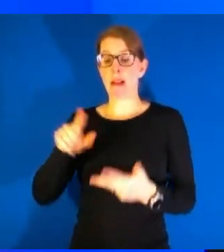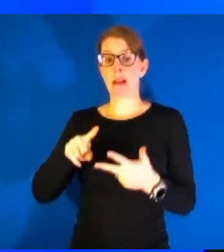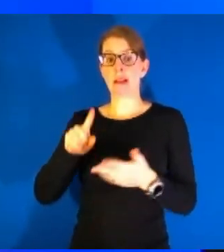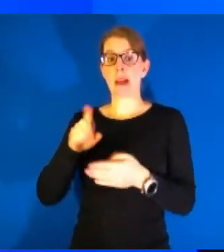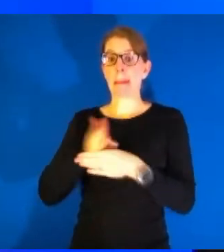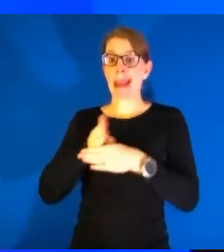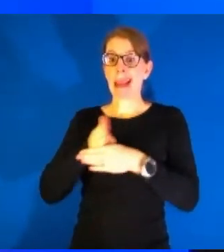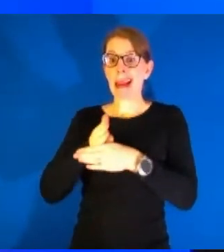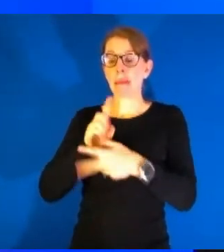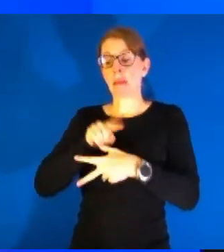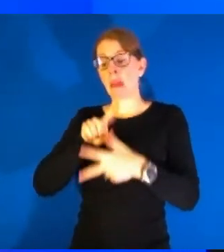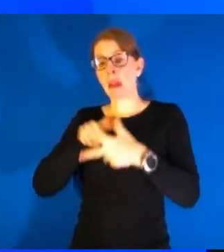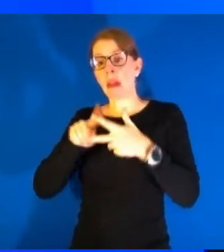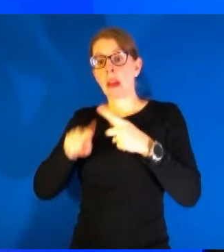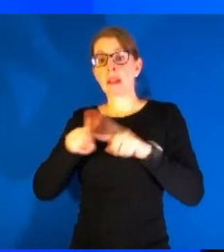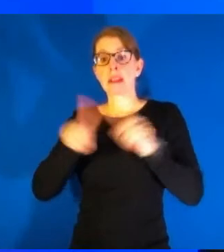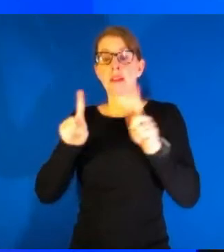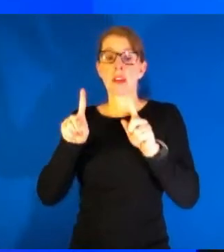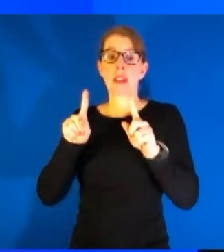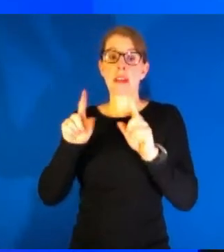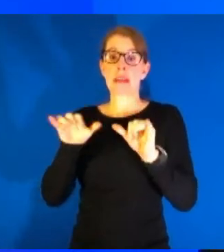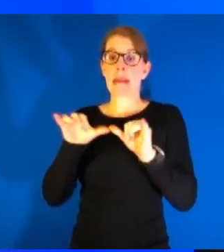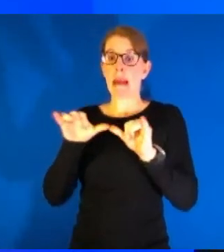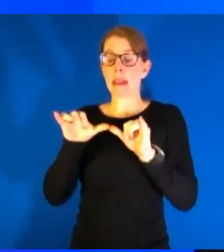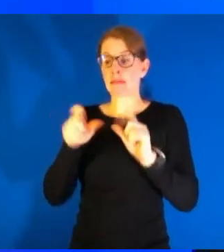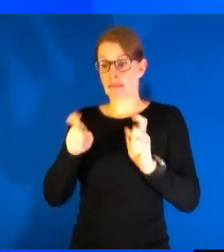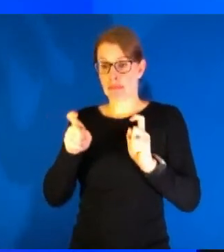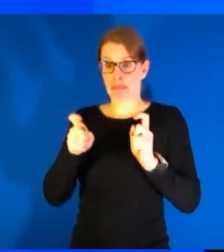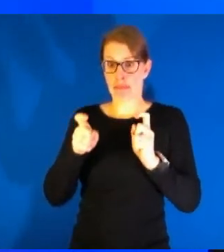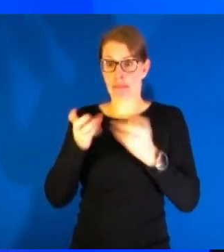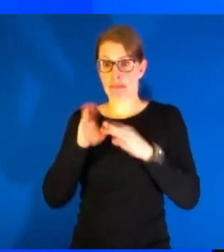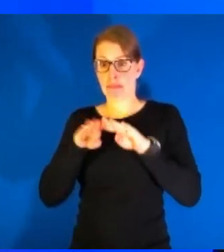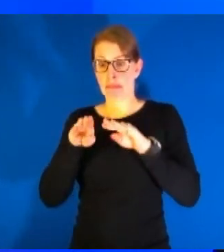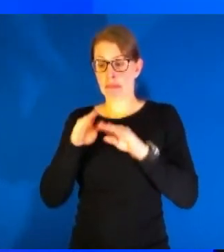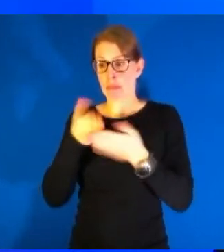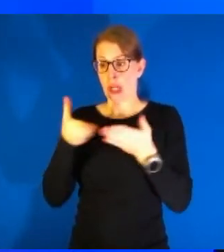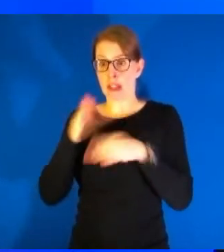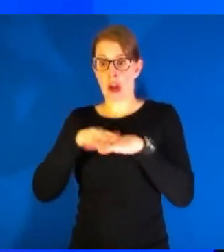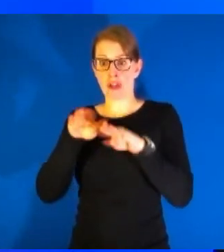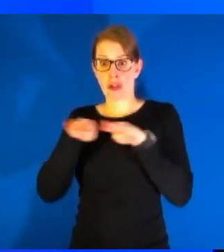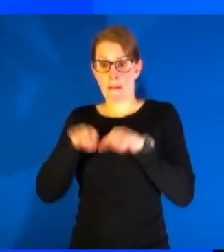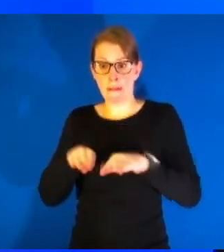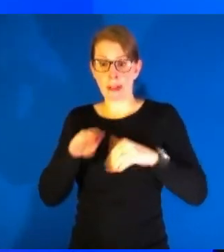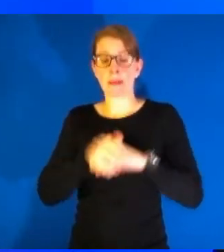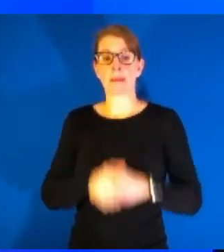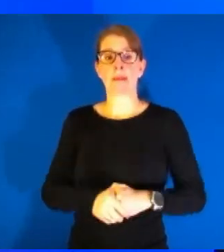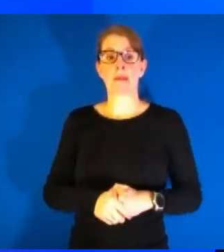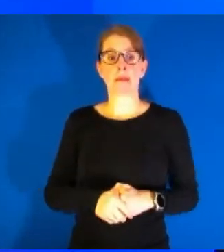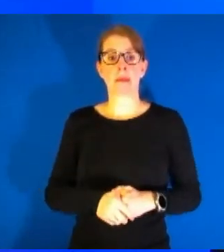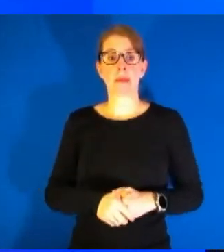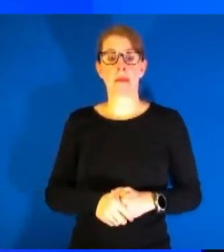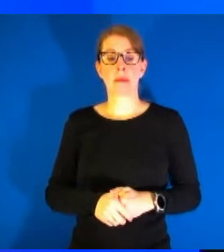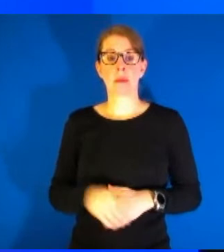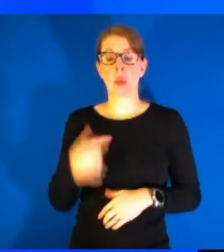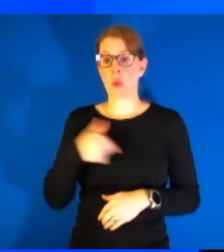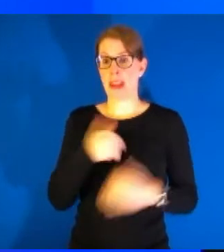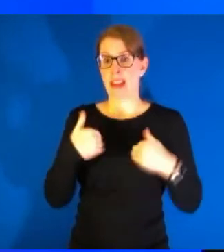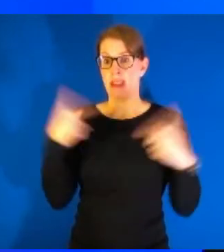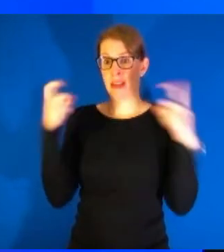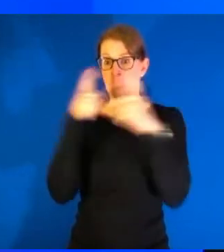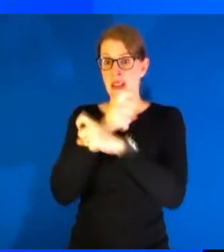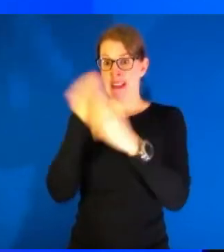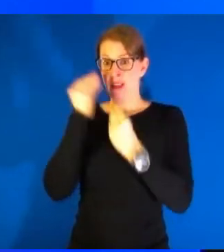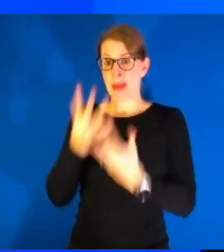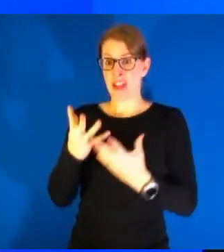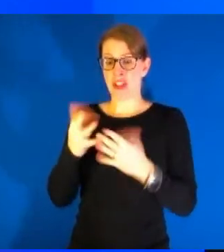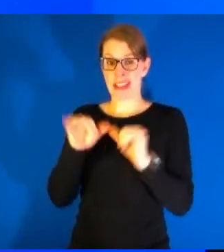just have to change how you work and change the products on your shelves. Also, we have a very complicated information system here at the